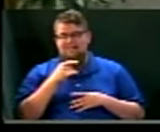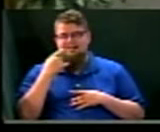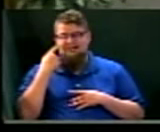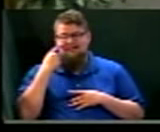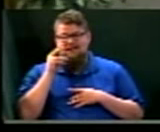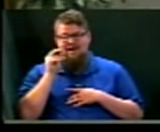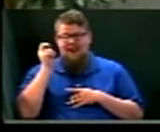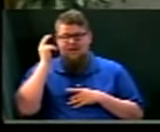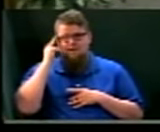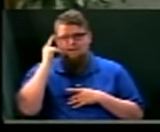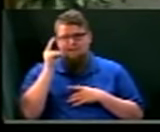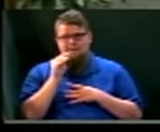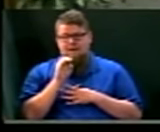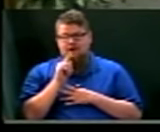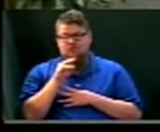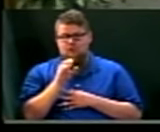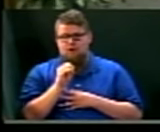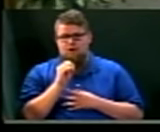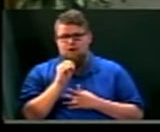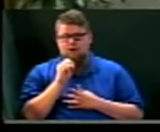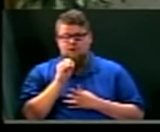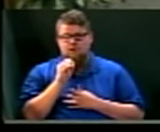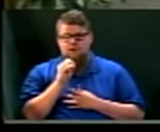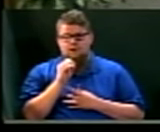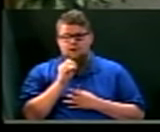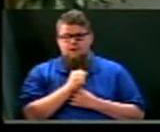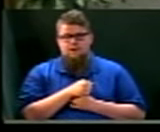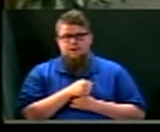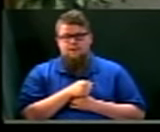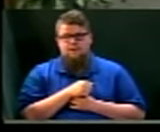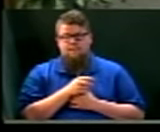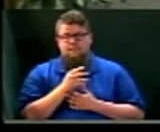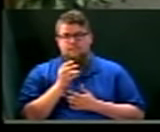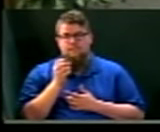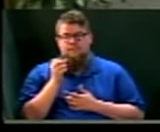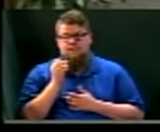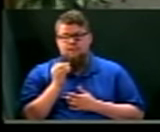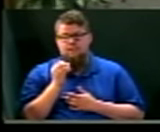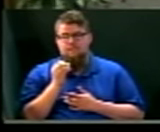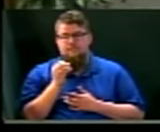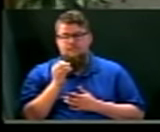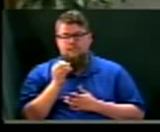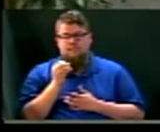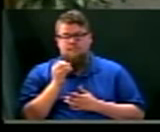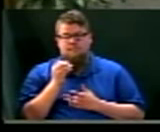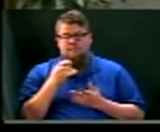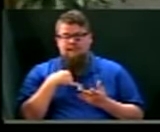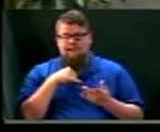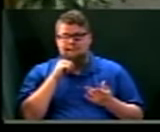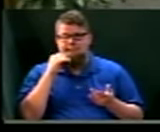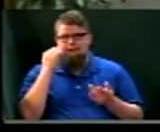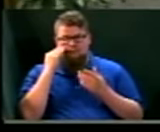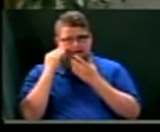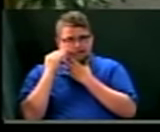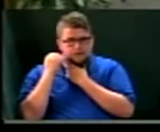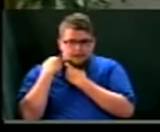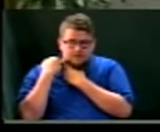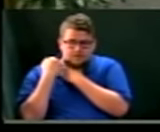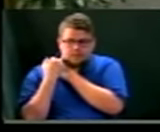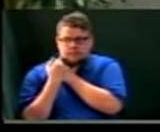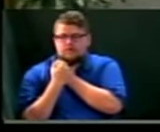Metro... I mean, so I don't know if we